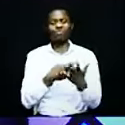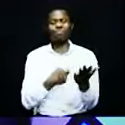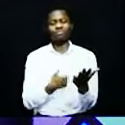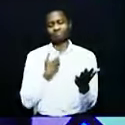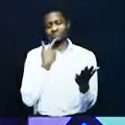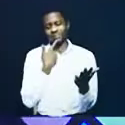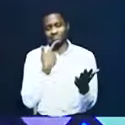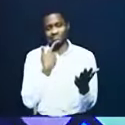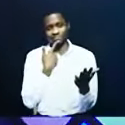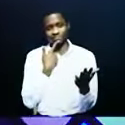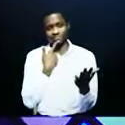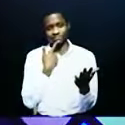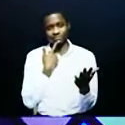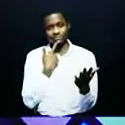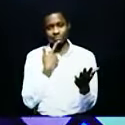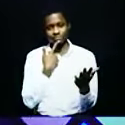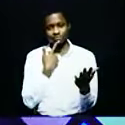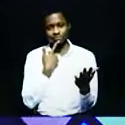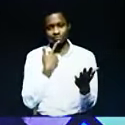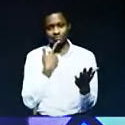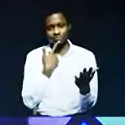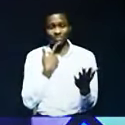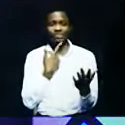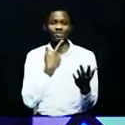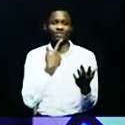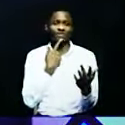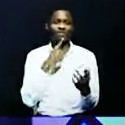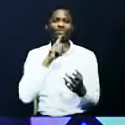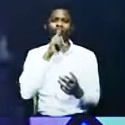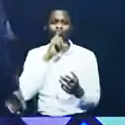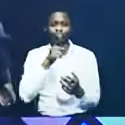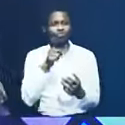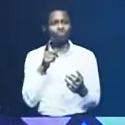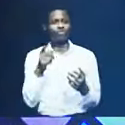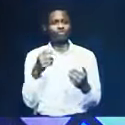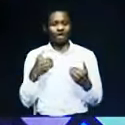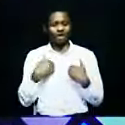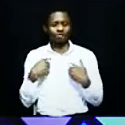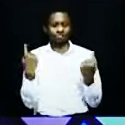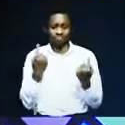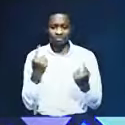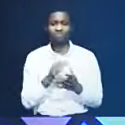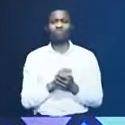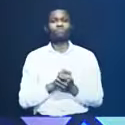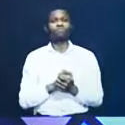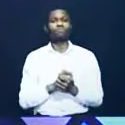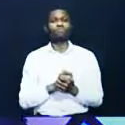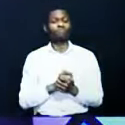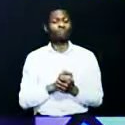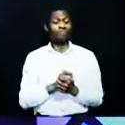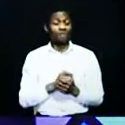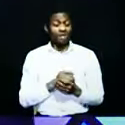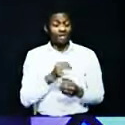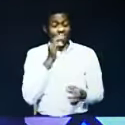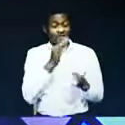that implicit in the reality of sin is the reality of